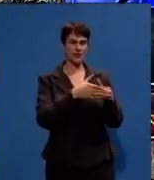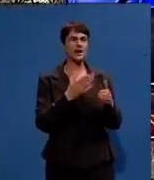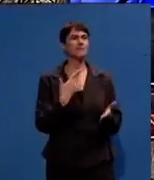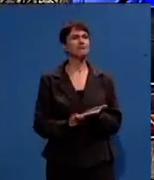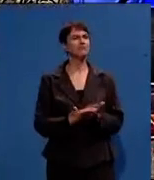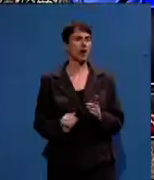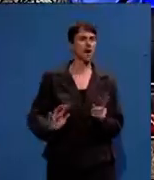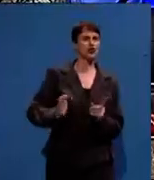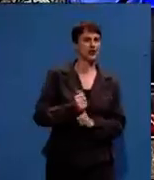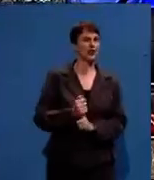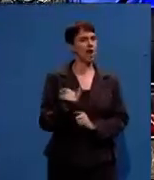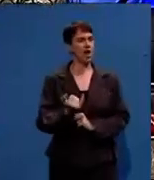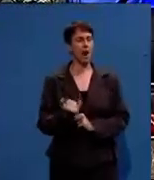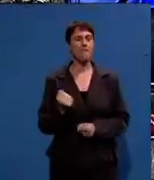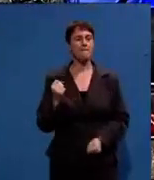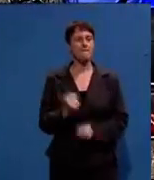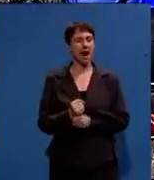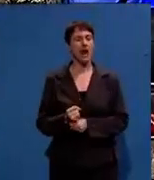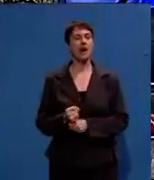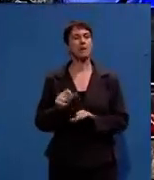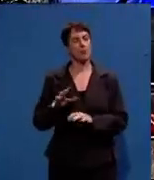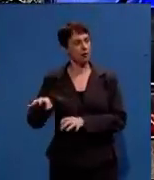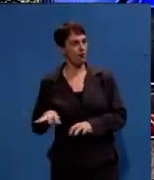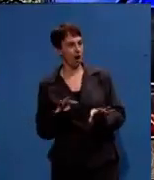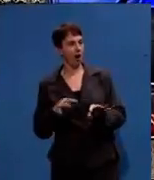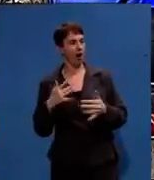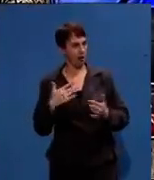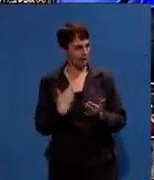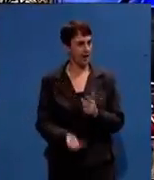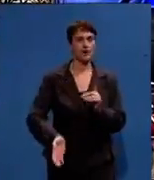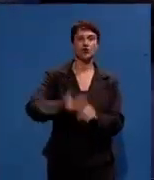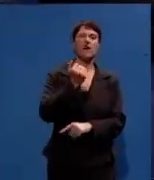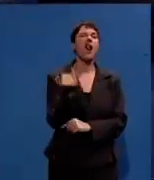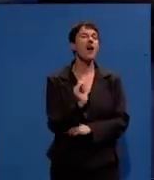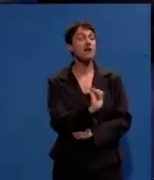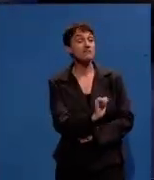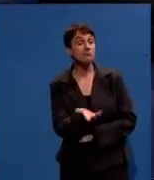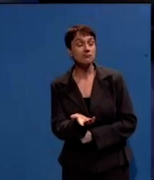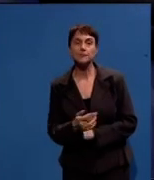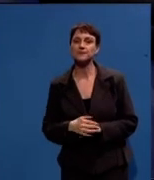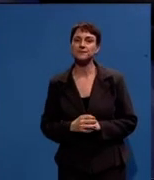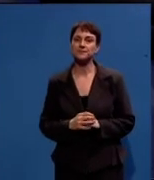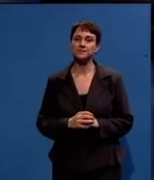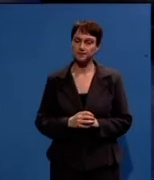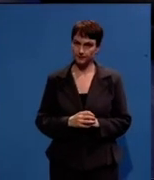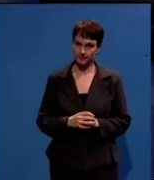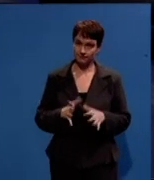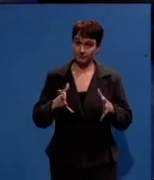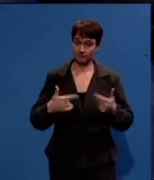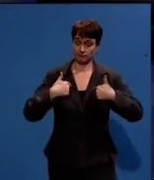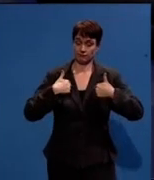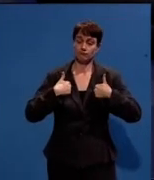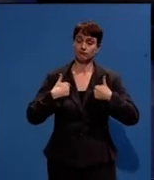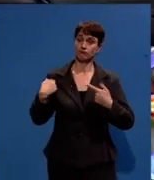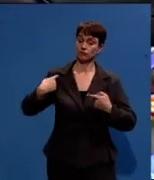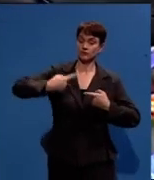that stands out as a beacon of what is possible to be achieved? Well, in terms of Room to Read, we have so